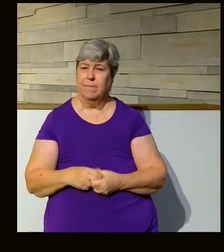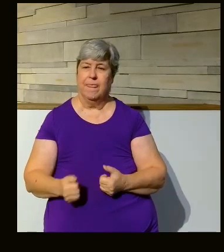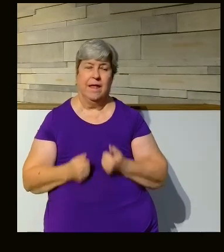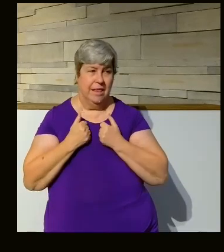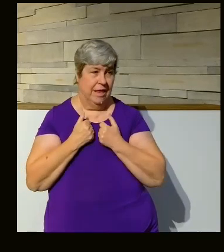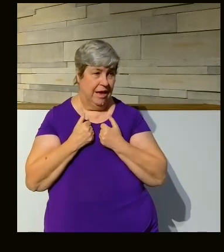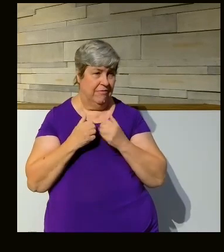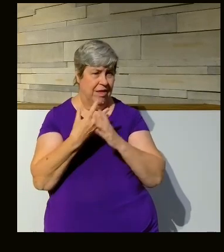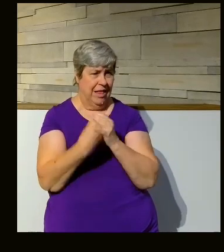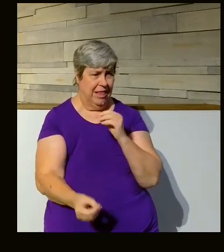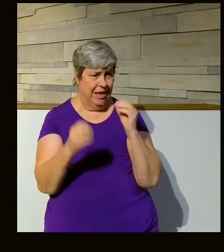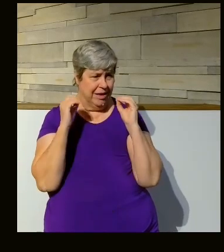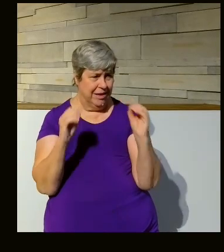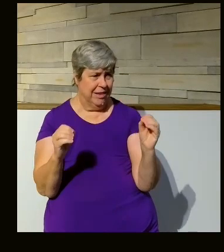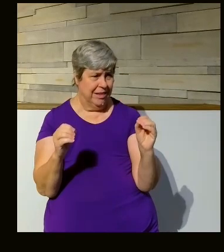Life without lacking.